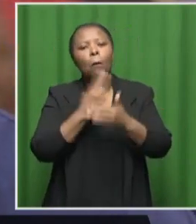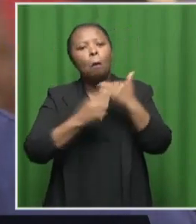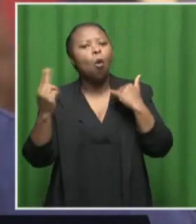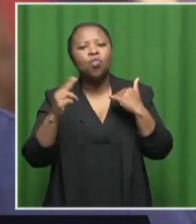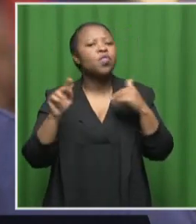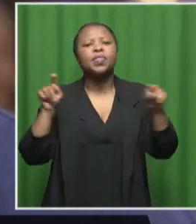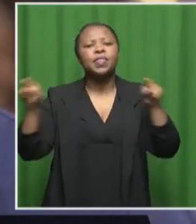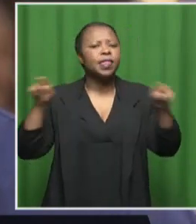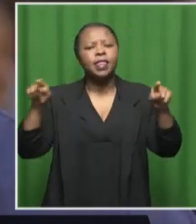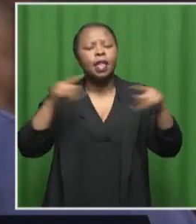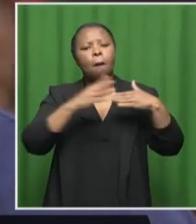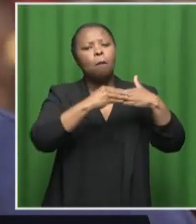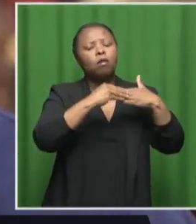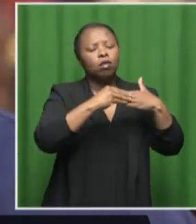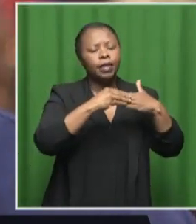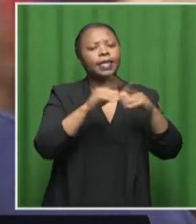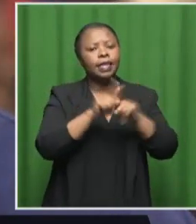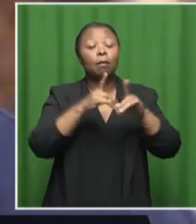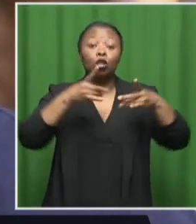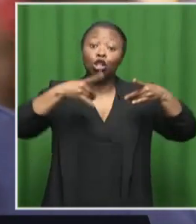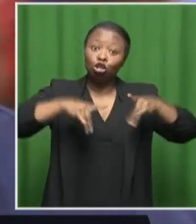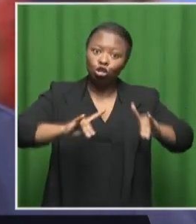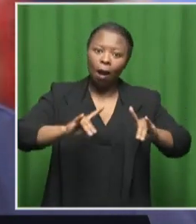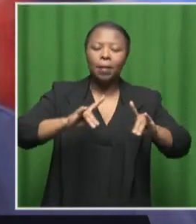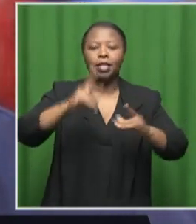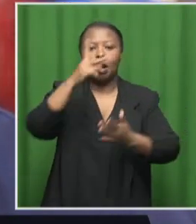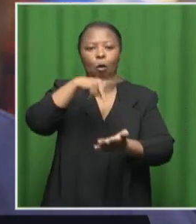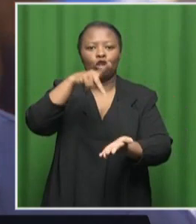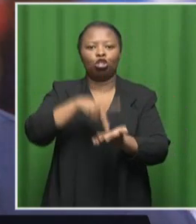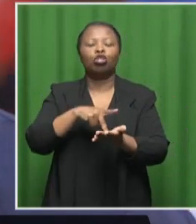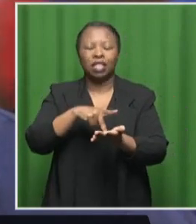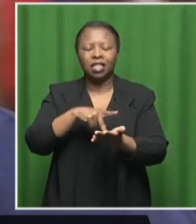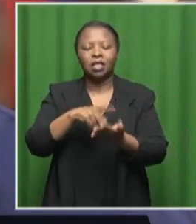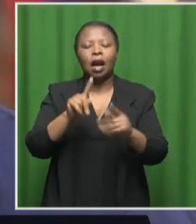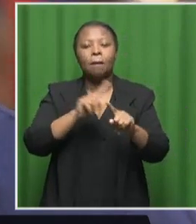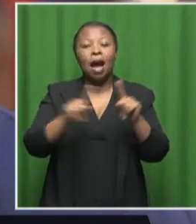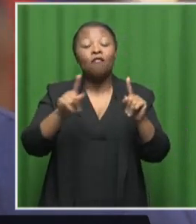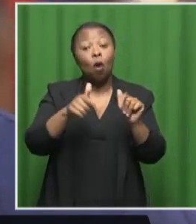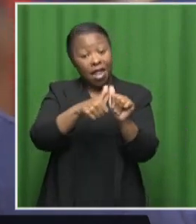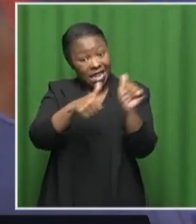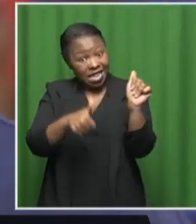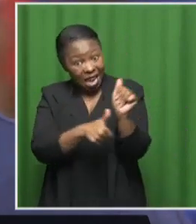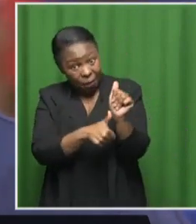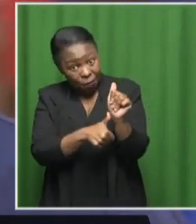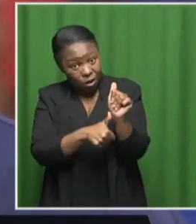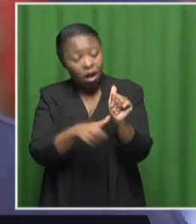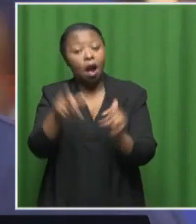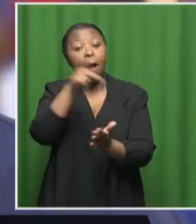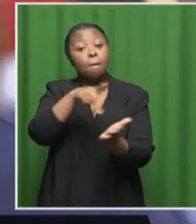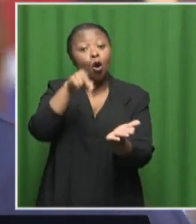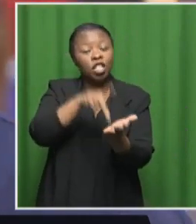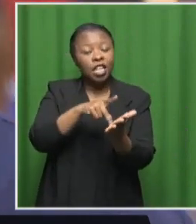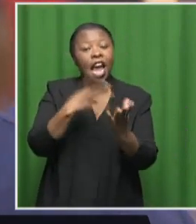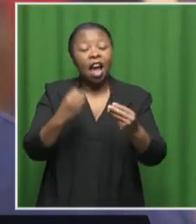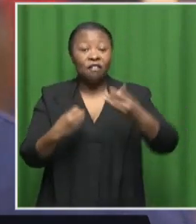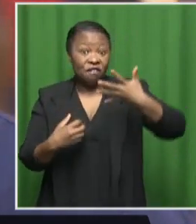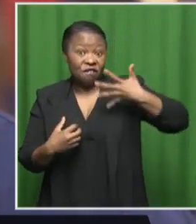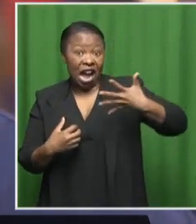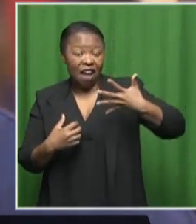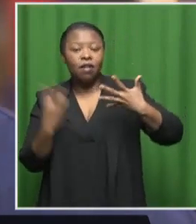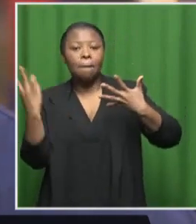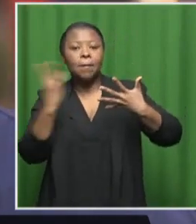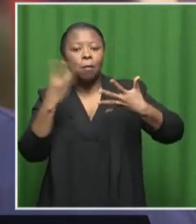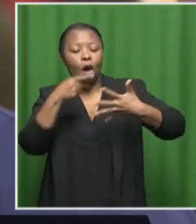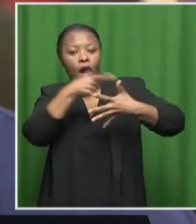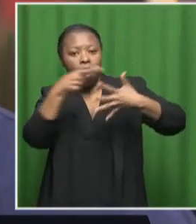leader position and the chairperson position. But for the deputy chairperson position, there's 5 candidates. And